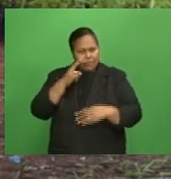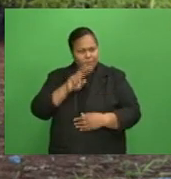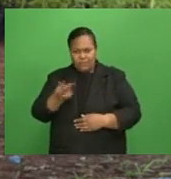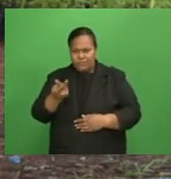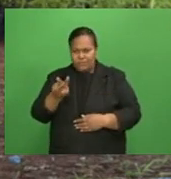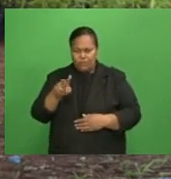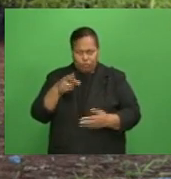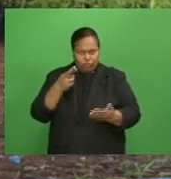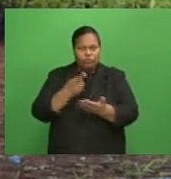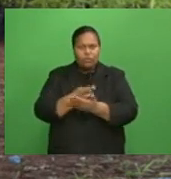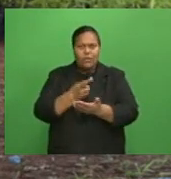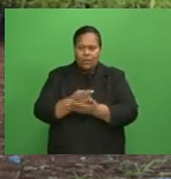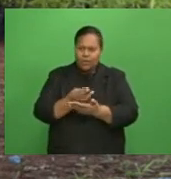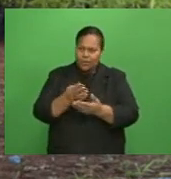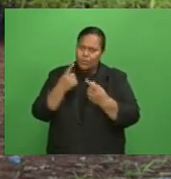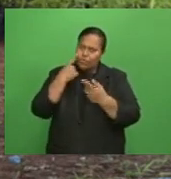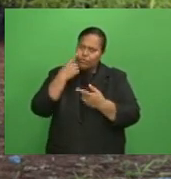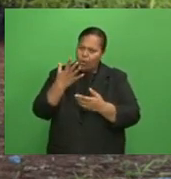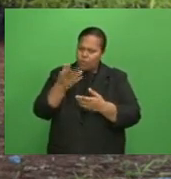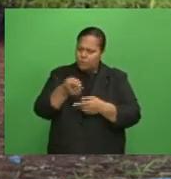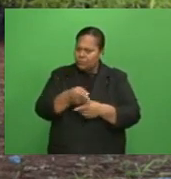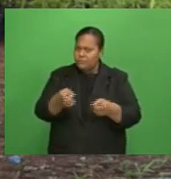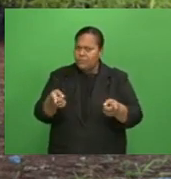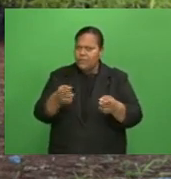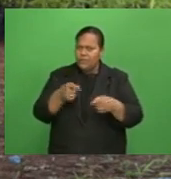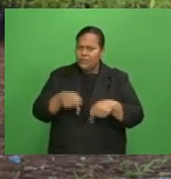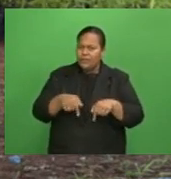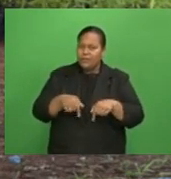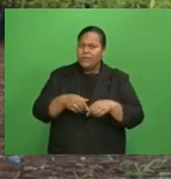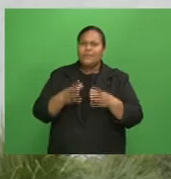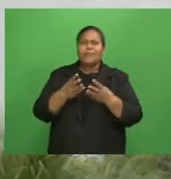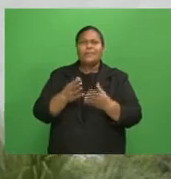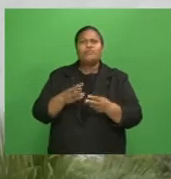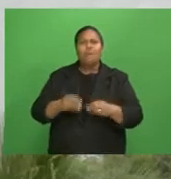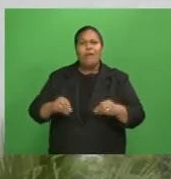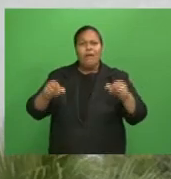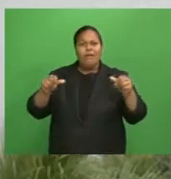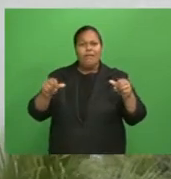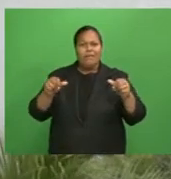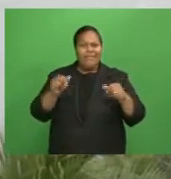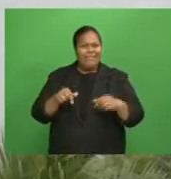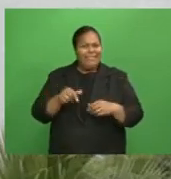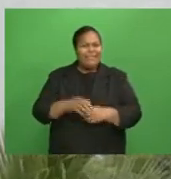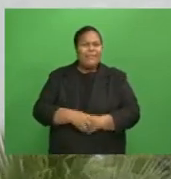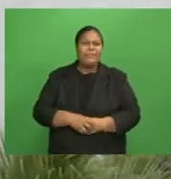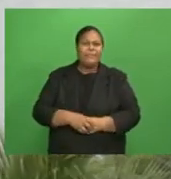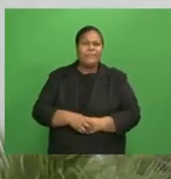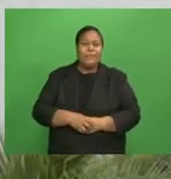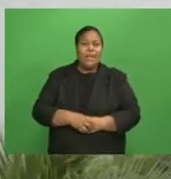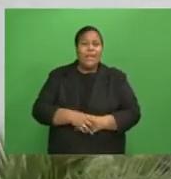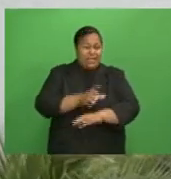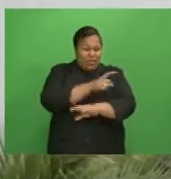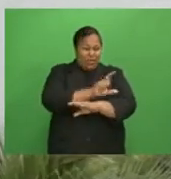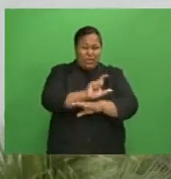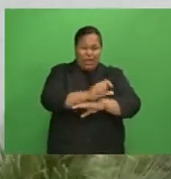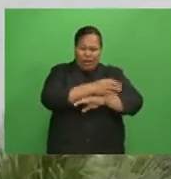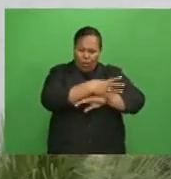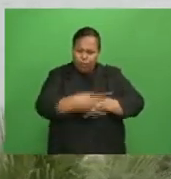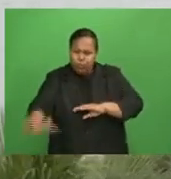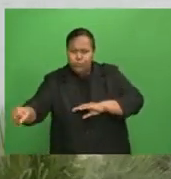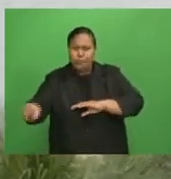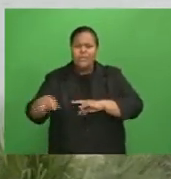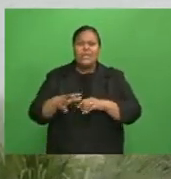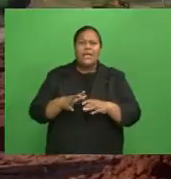change is evident in the 14 villages I have visited. Coastal erosion, village relocation, sea